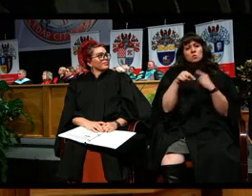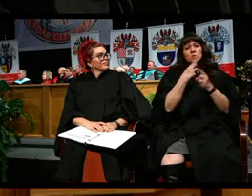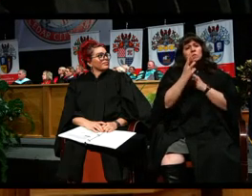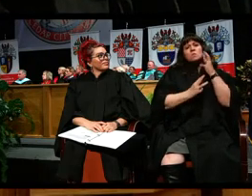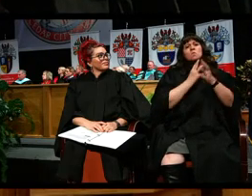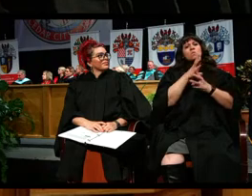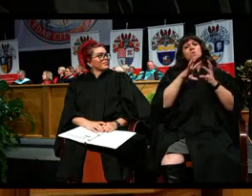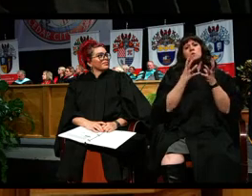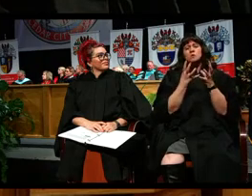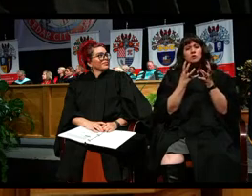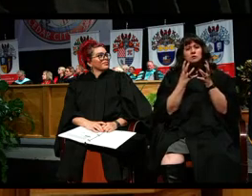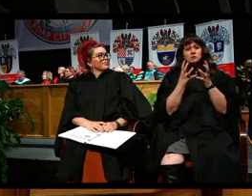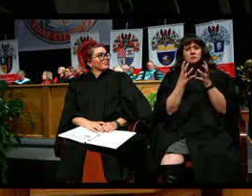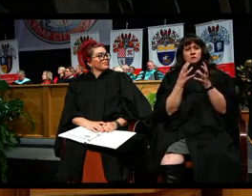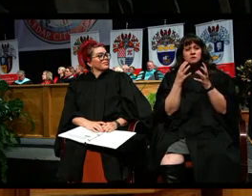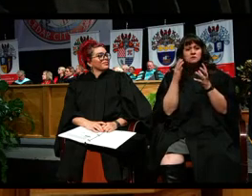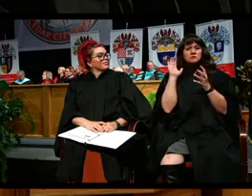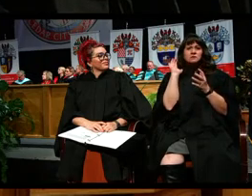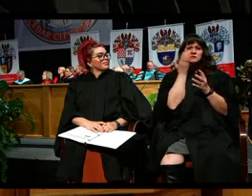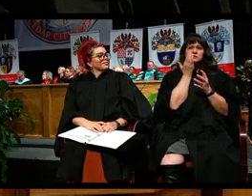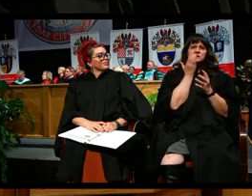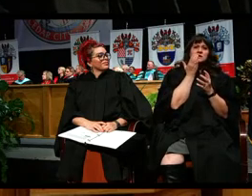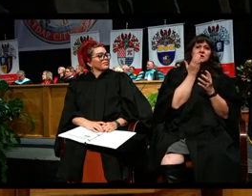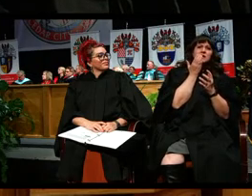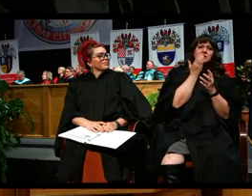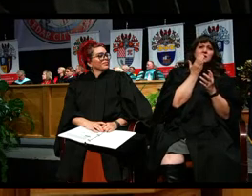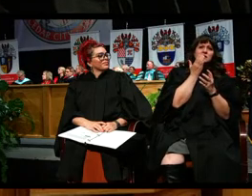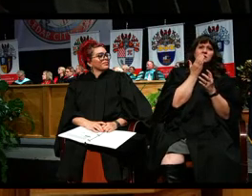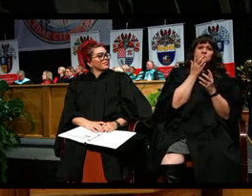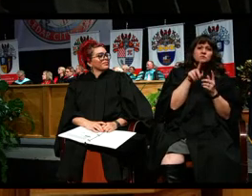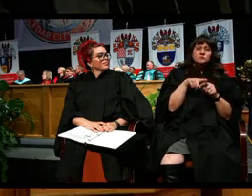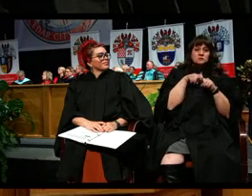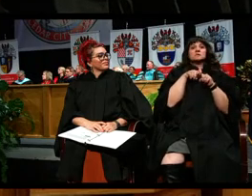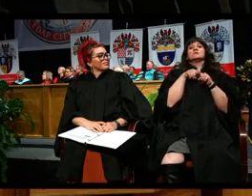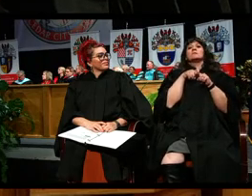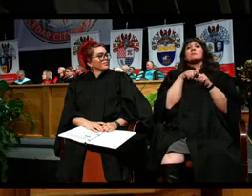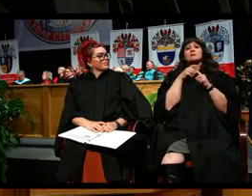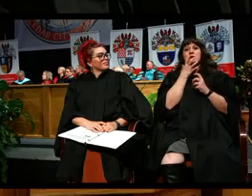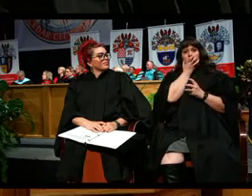world seems to halt and gasp